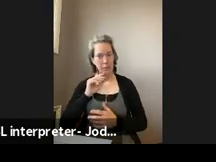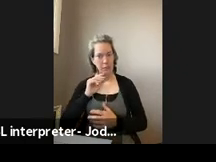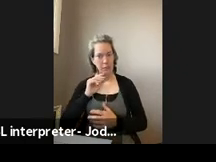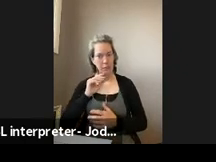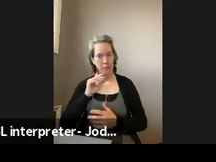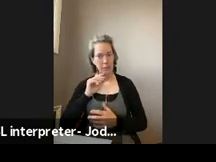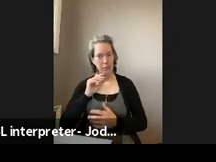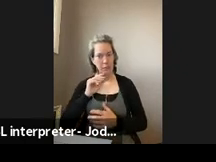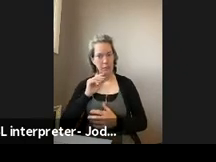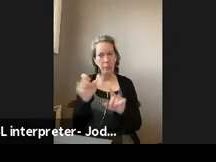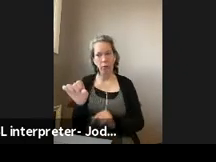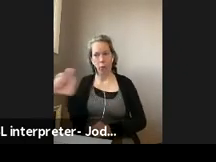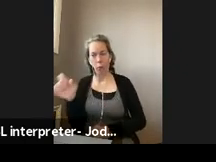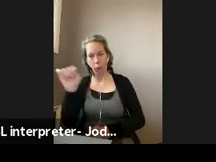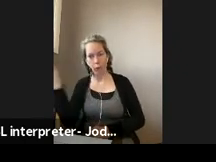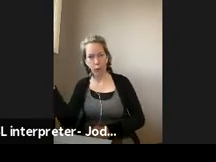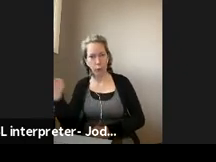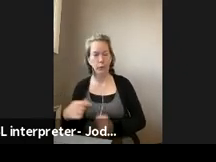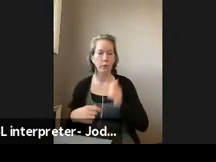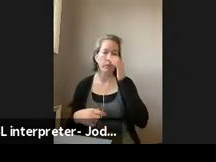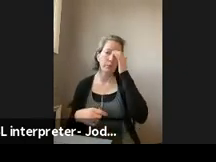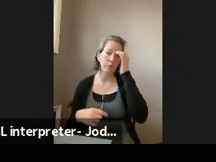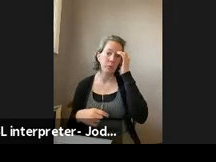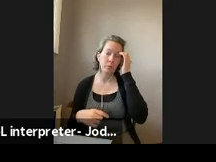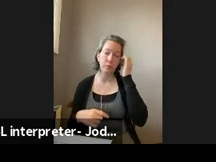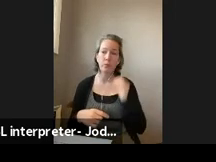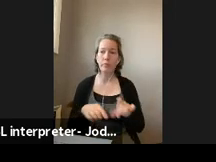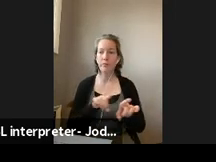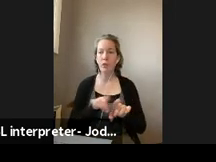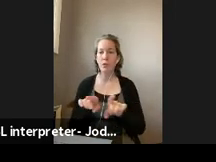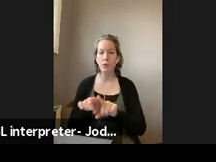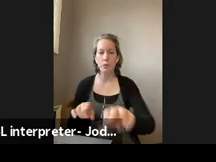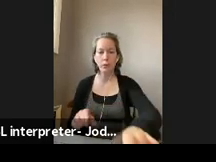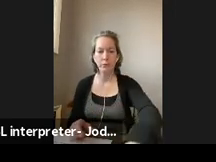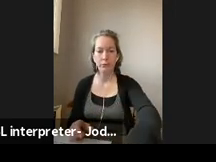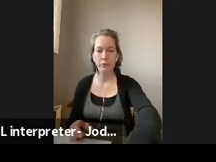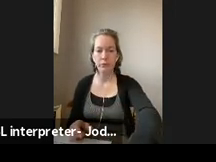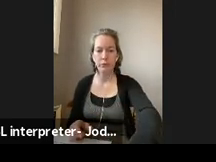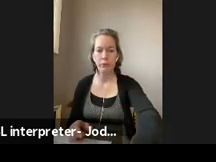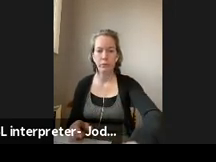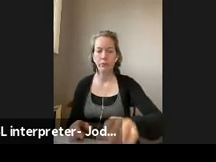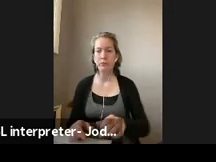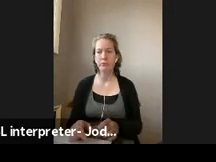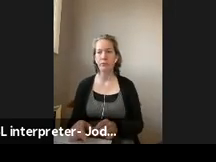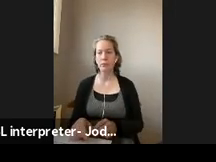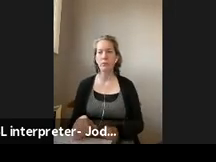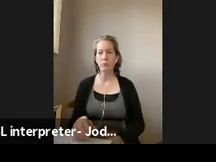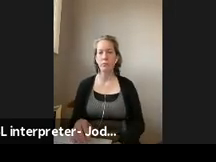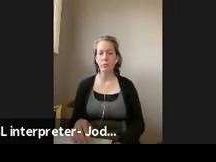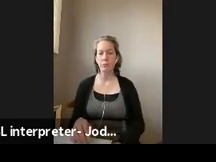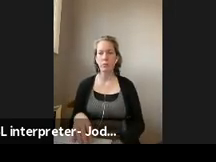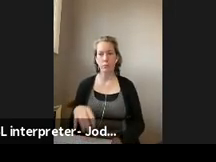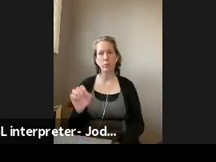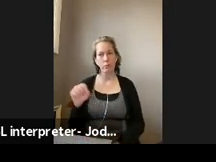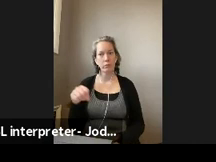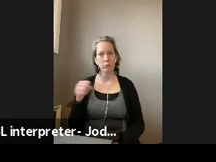And also here, Eddie might feel discriminated after disclosing gender identity. Yeah, so gender identity, I'm seeing a